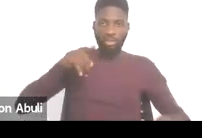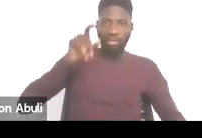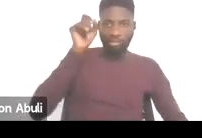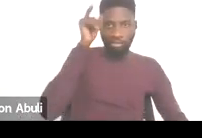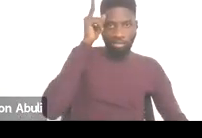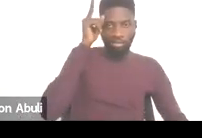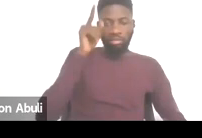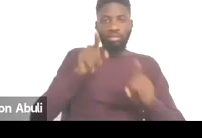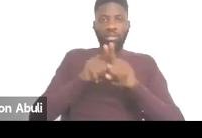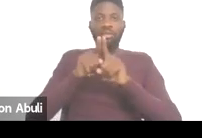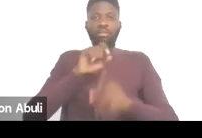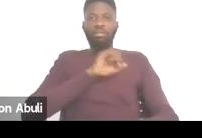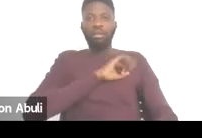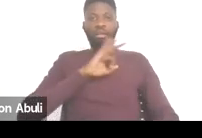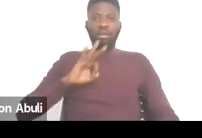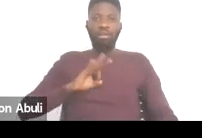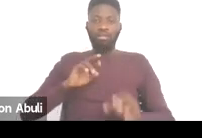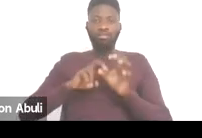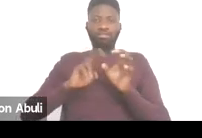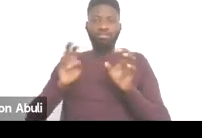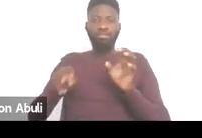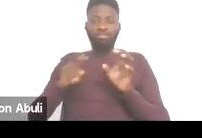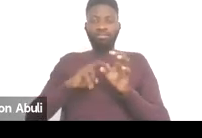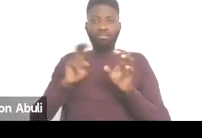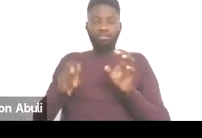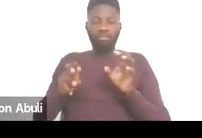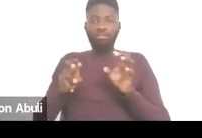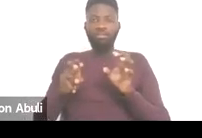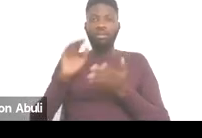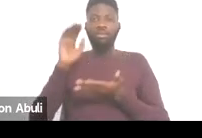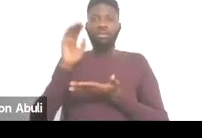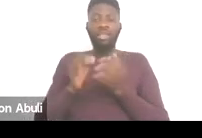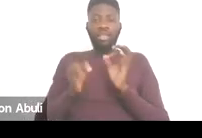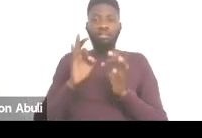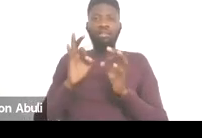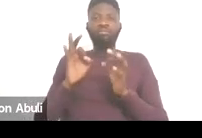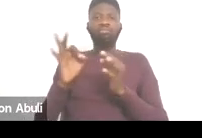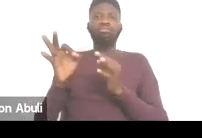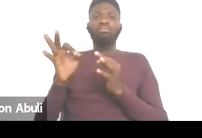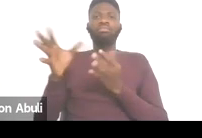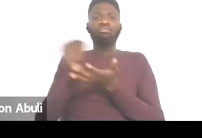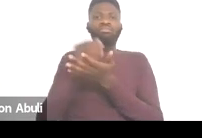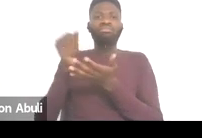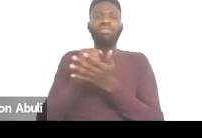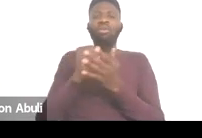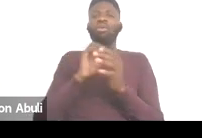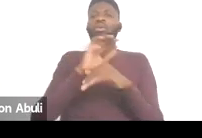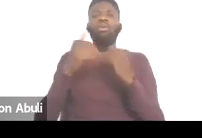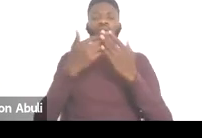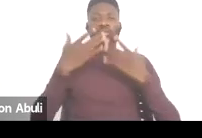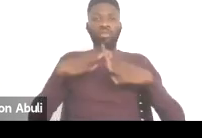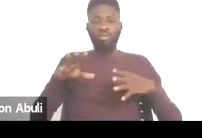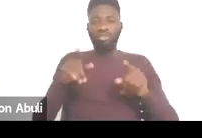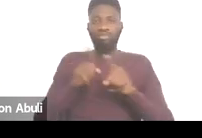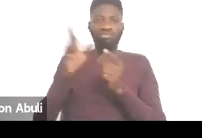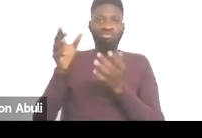staff turnover. Otherwise, if you are going to hire everybody, including anybody, then you will be getting the wrong people on board. The